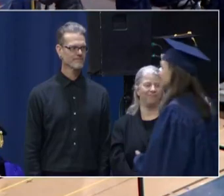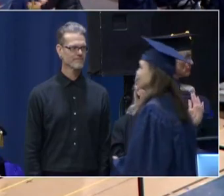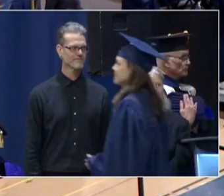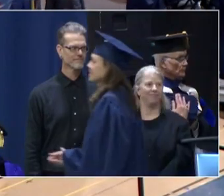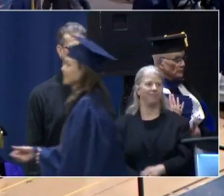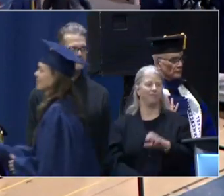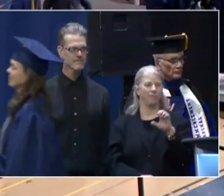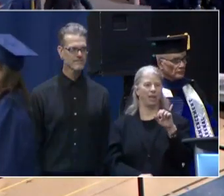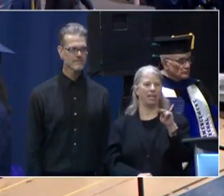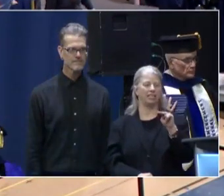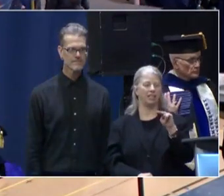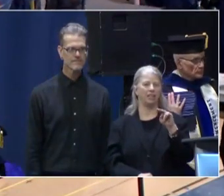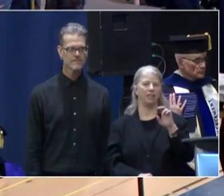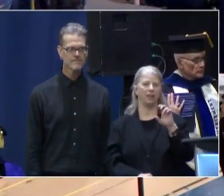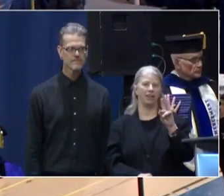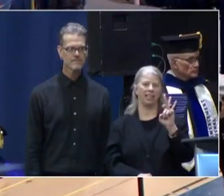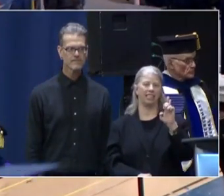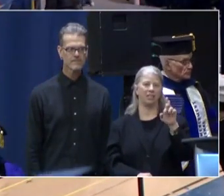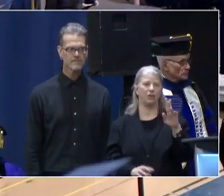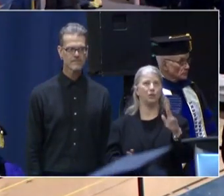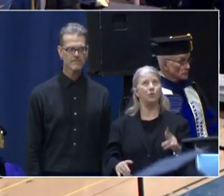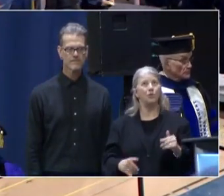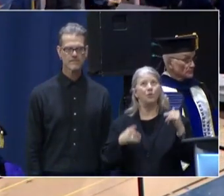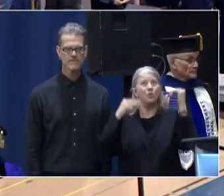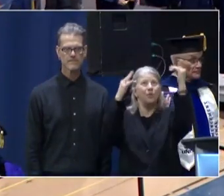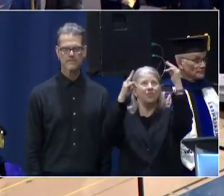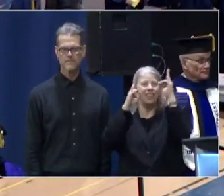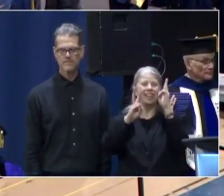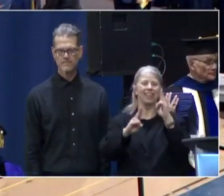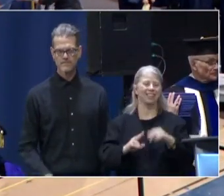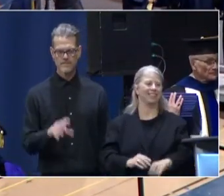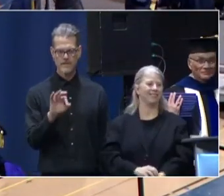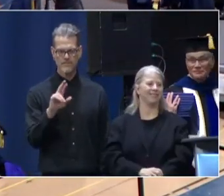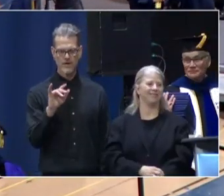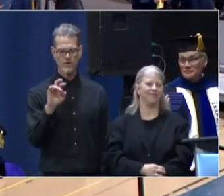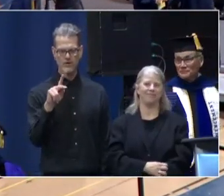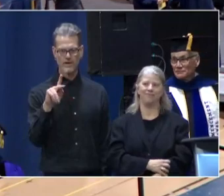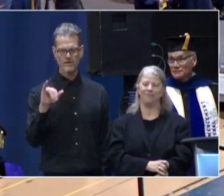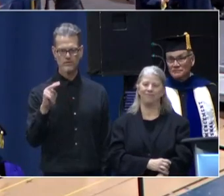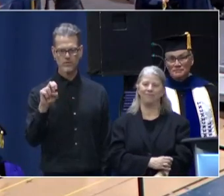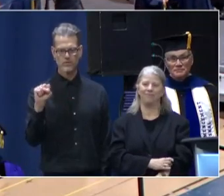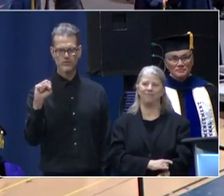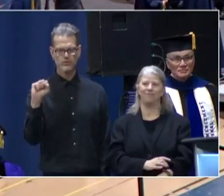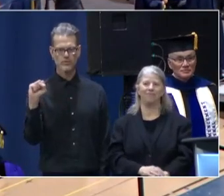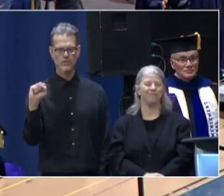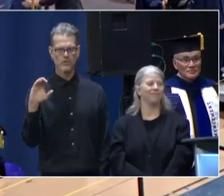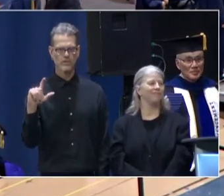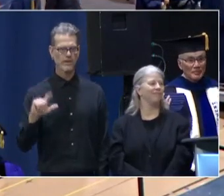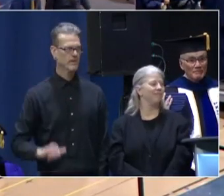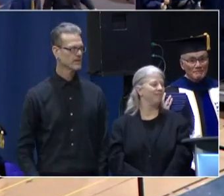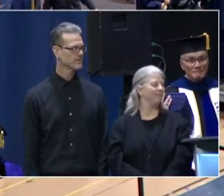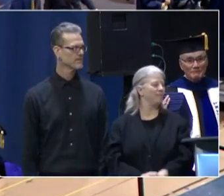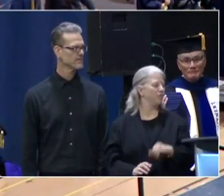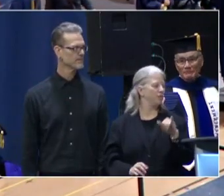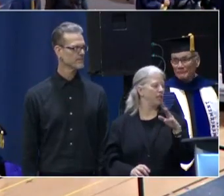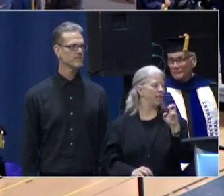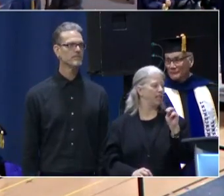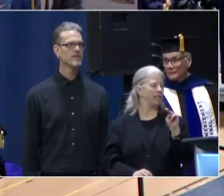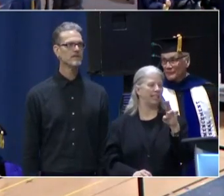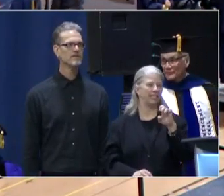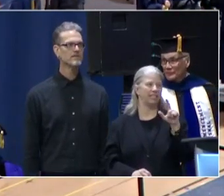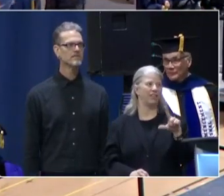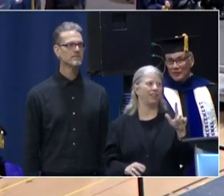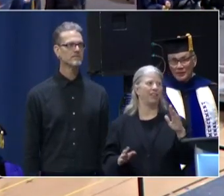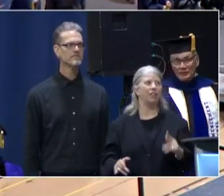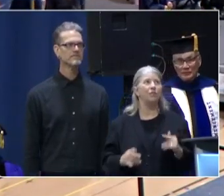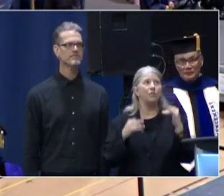Hart Dittmer, summa cum laude. Frederick Jones, summa cum laude. Jonathan Hensel, summa